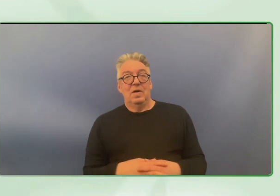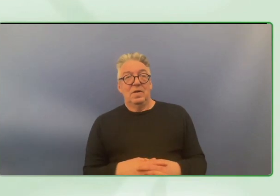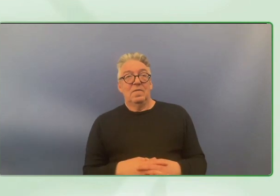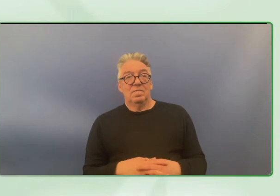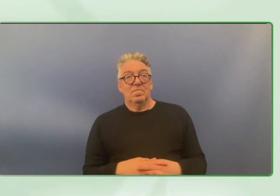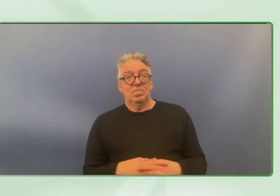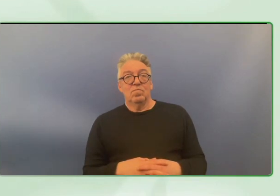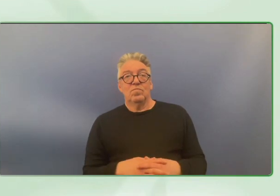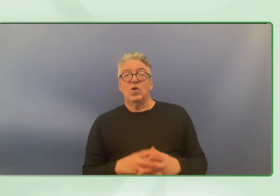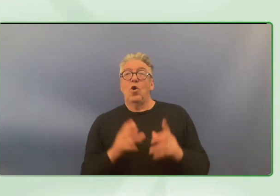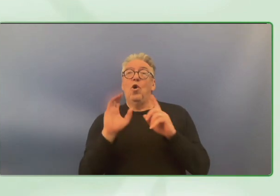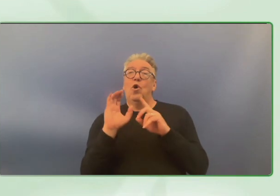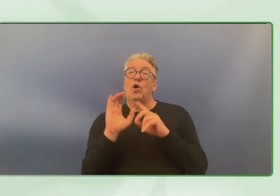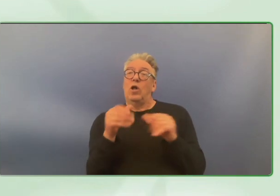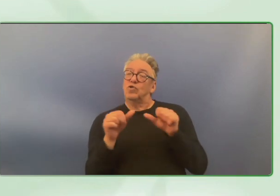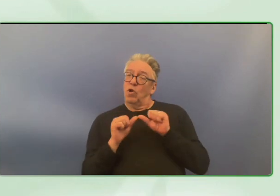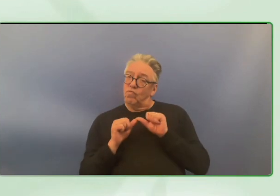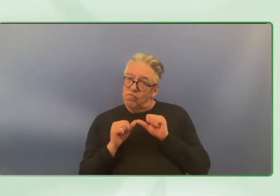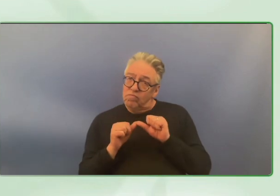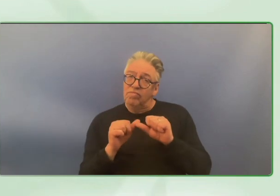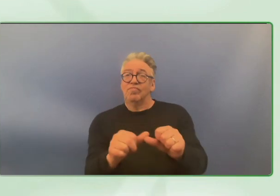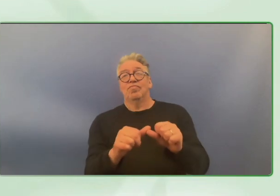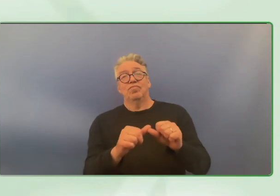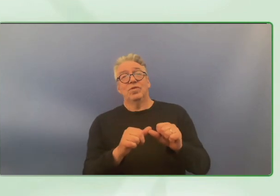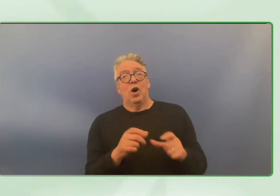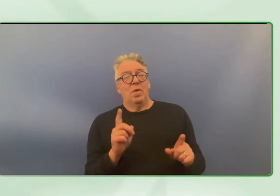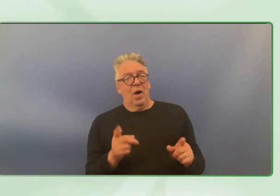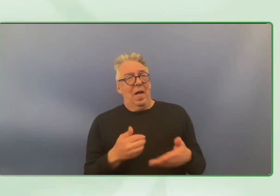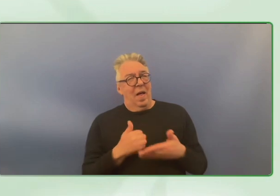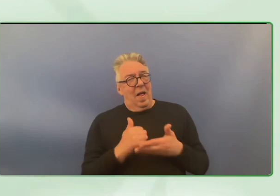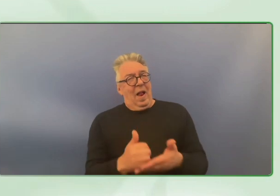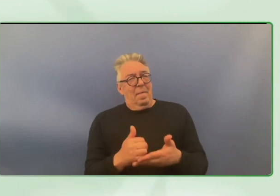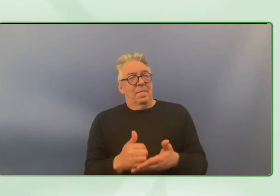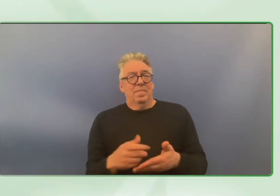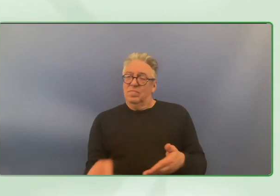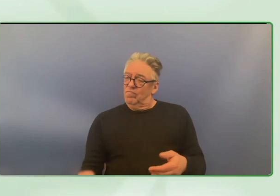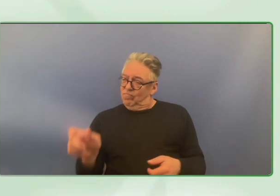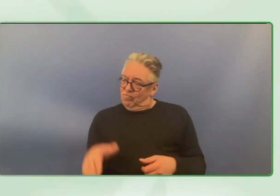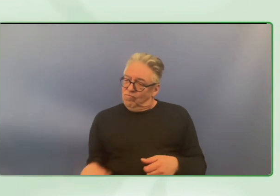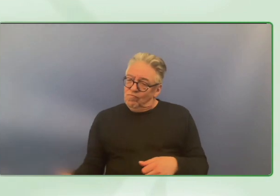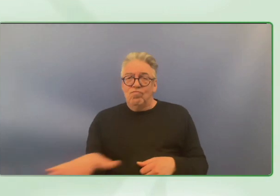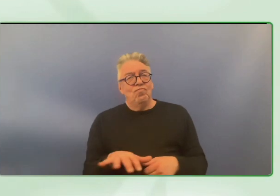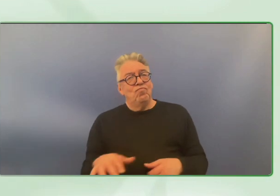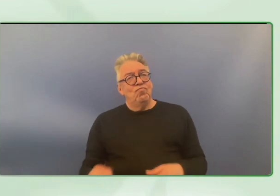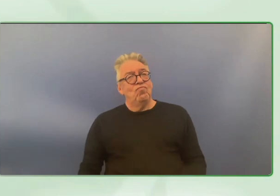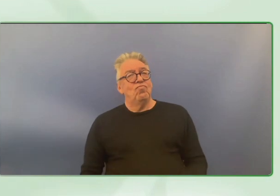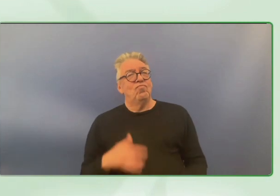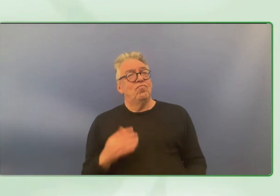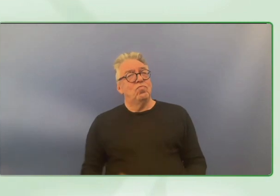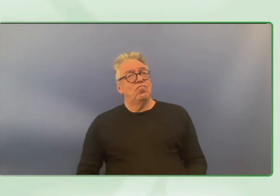and self-empowerment, and self-esteem. So thank you. That's awesome. All right. So let's go to